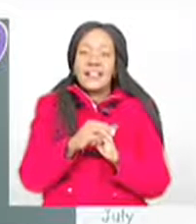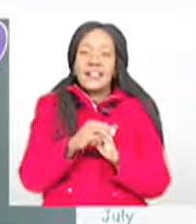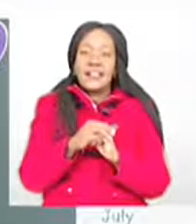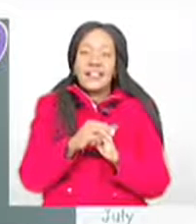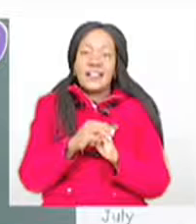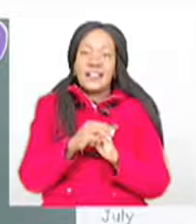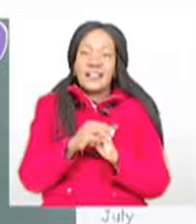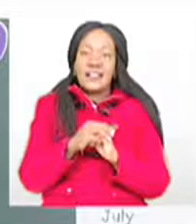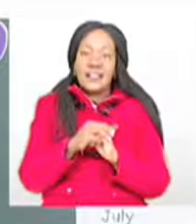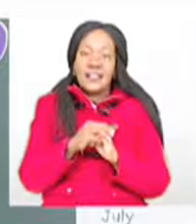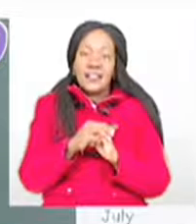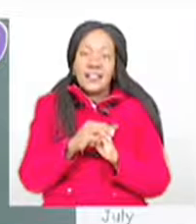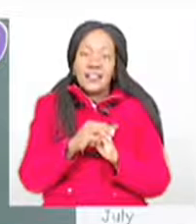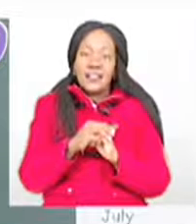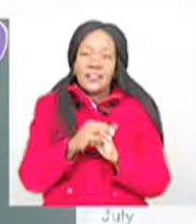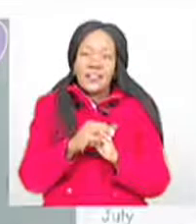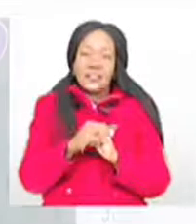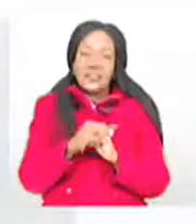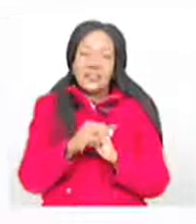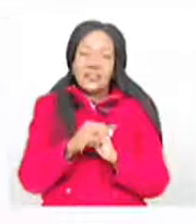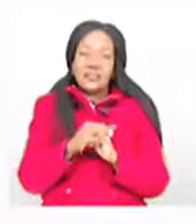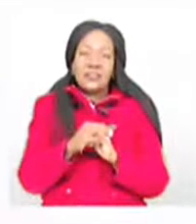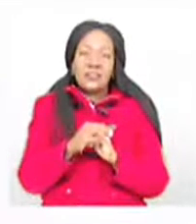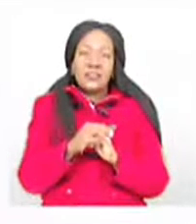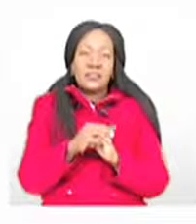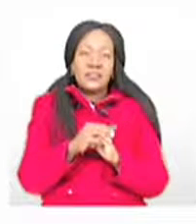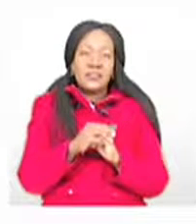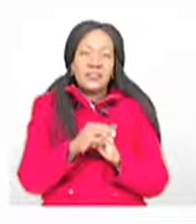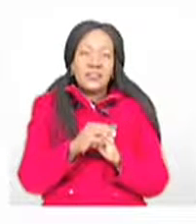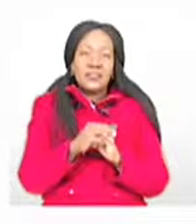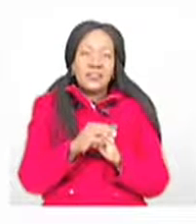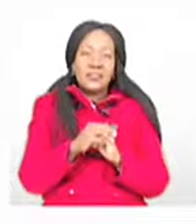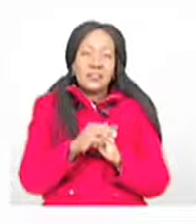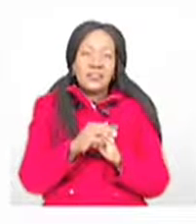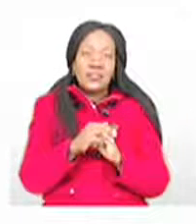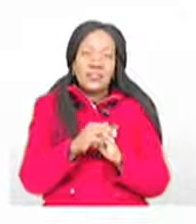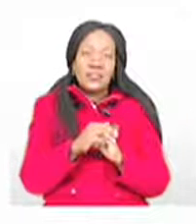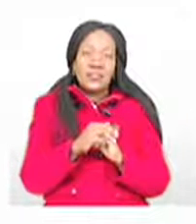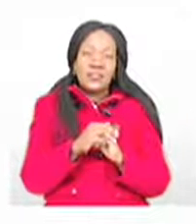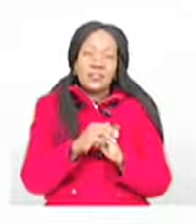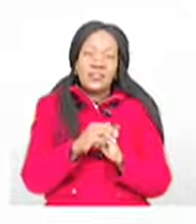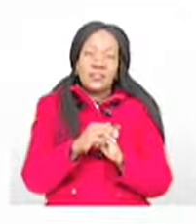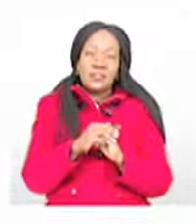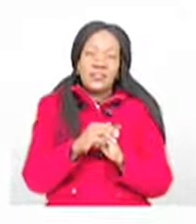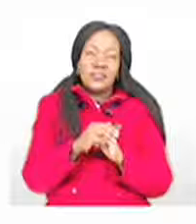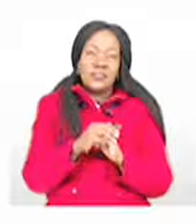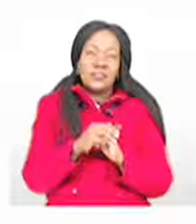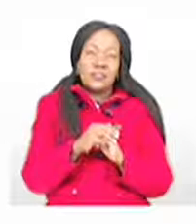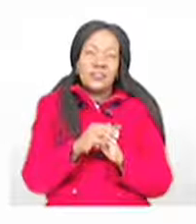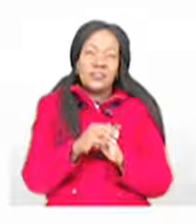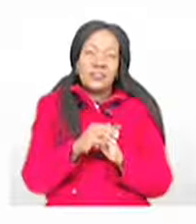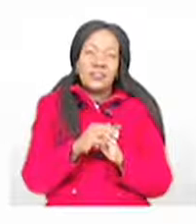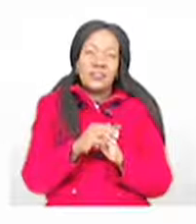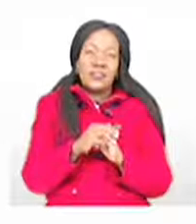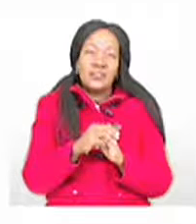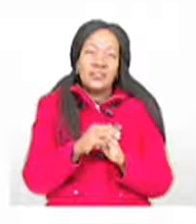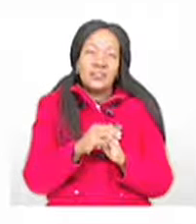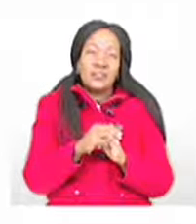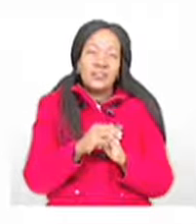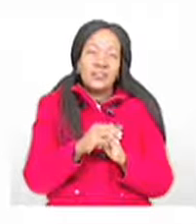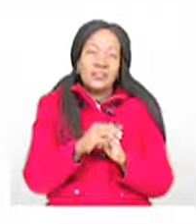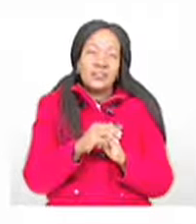red. Let's go back to the booklet again and check to see